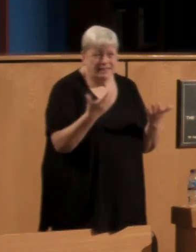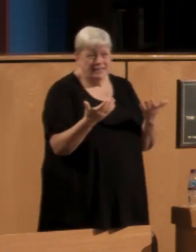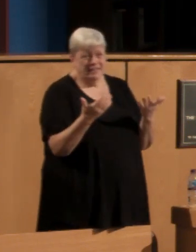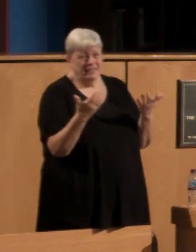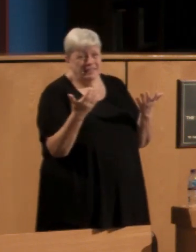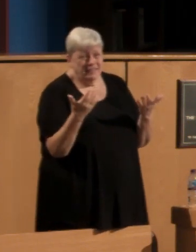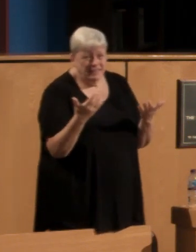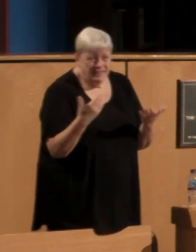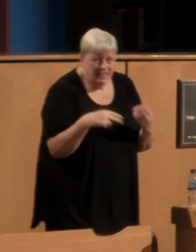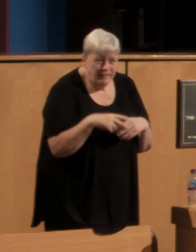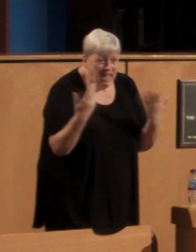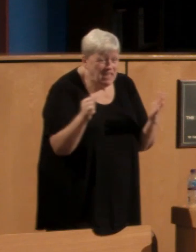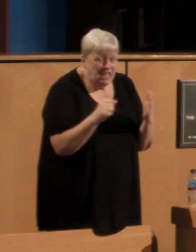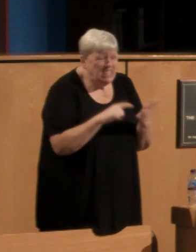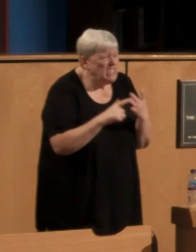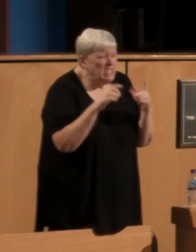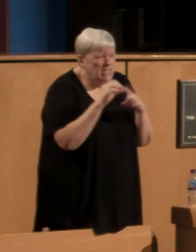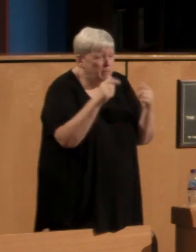it, and if you have any tips for that.